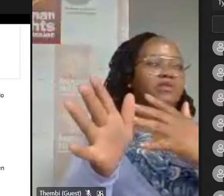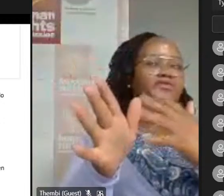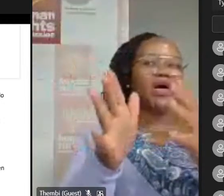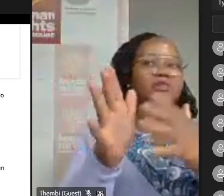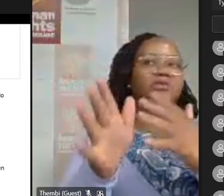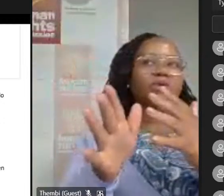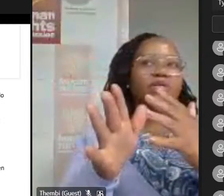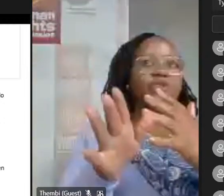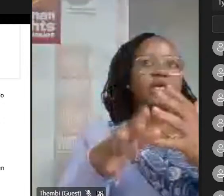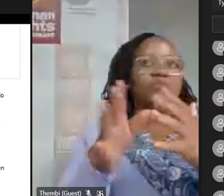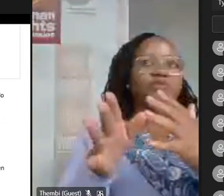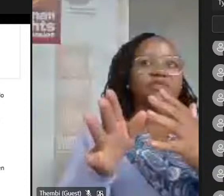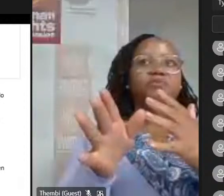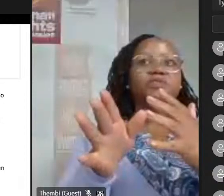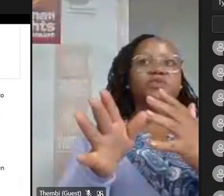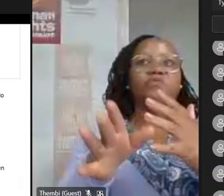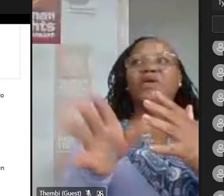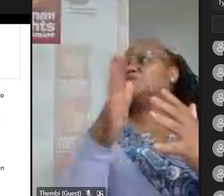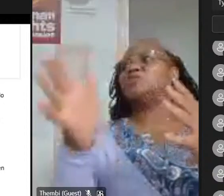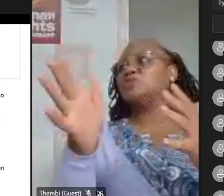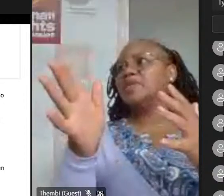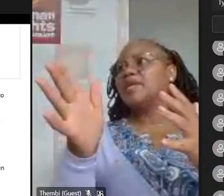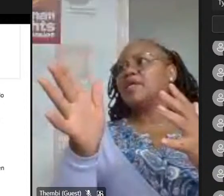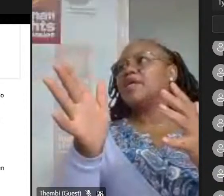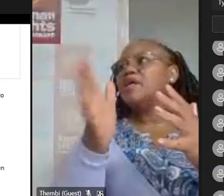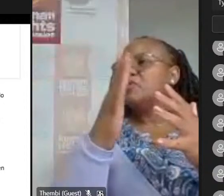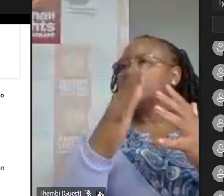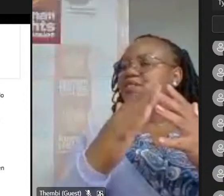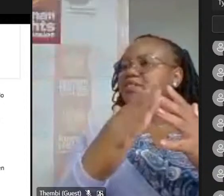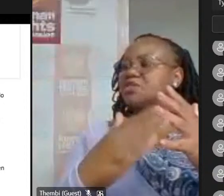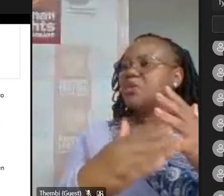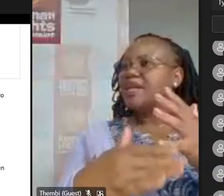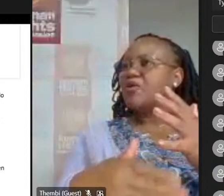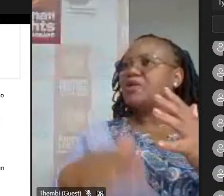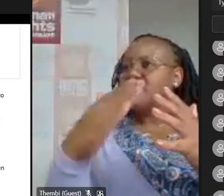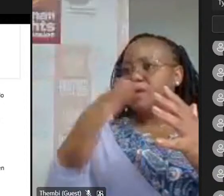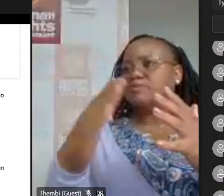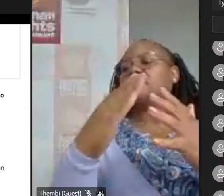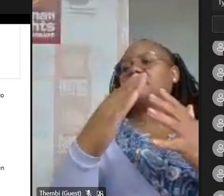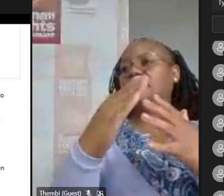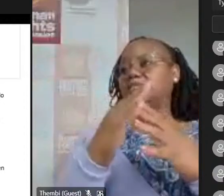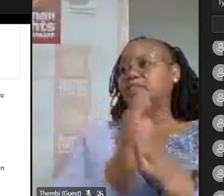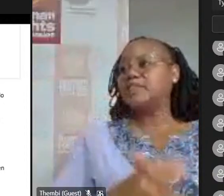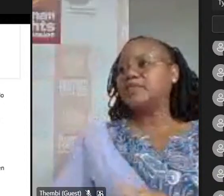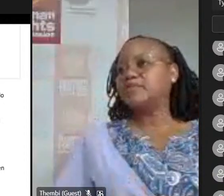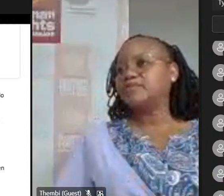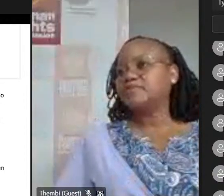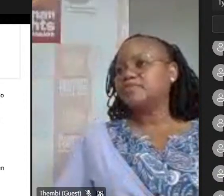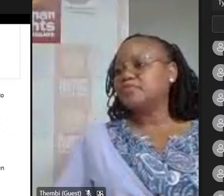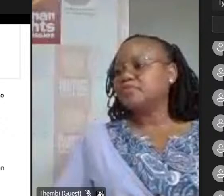not for us to go into any prescriptions of what they should look like, because this is where now it becomes problematic.